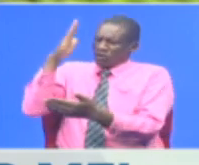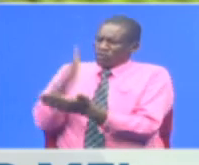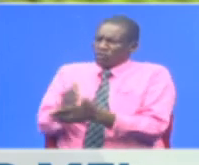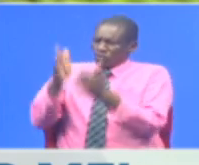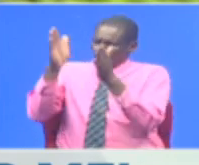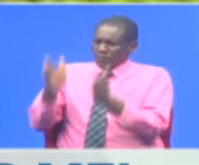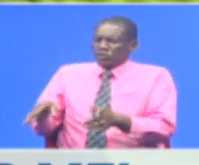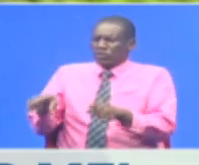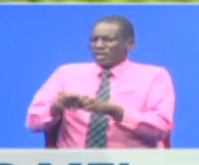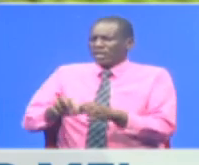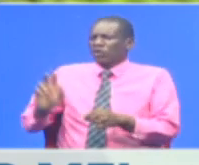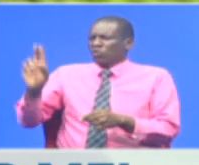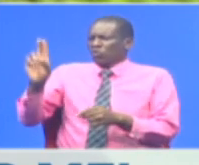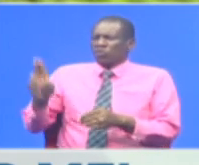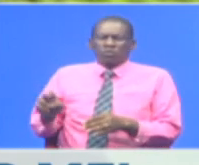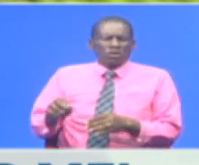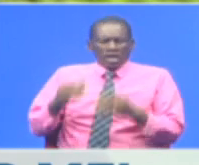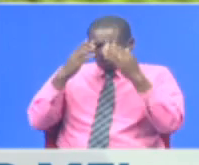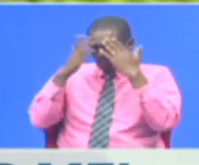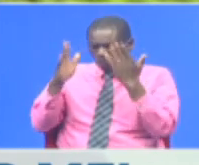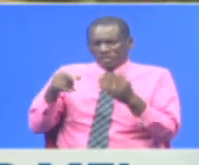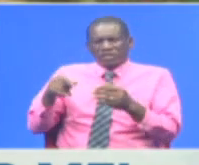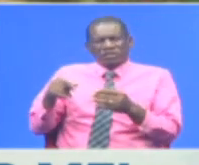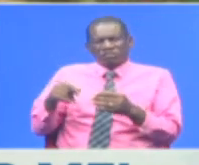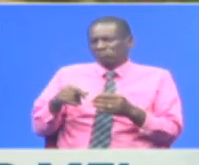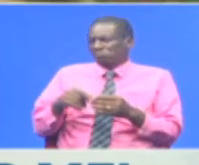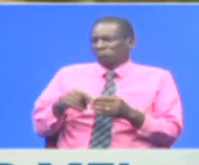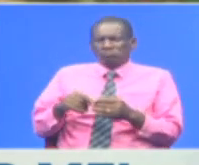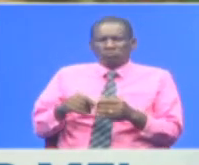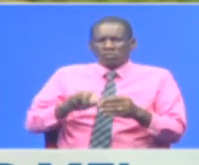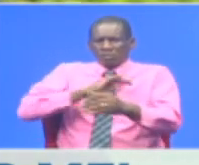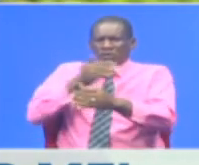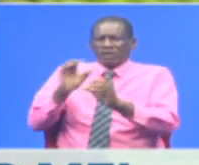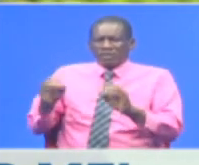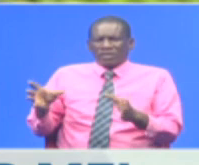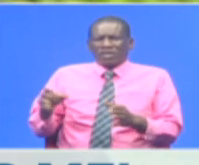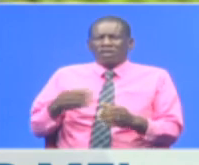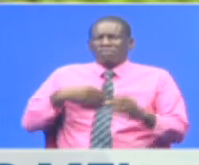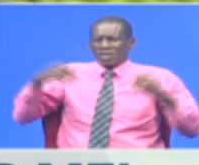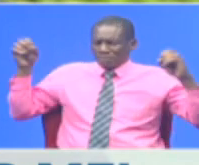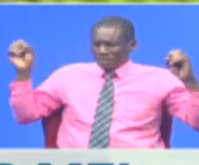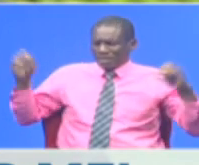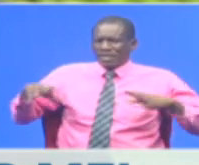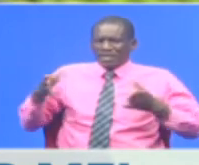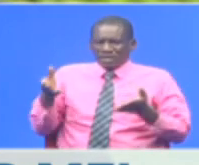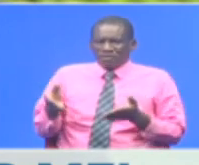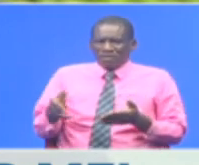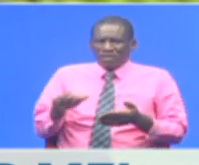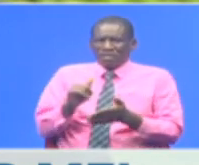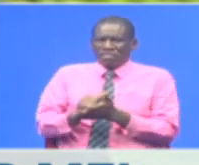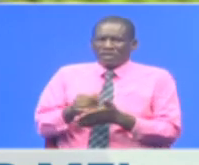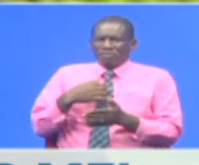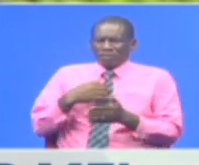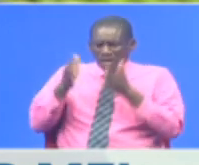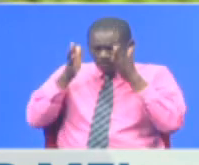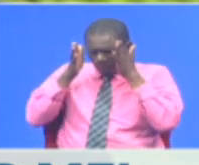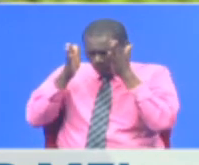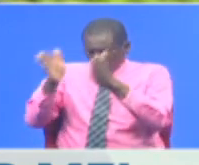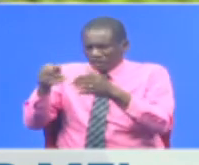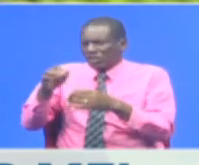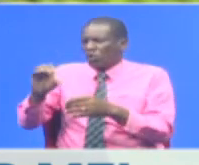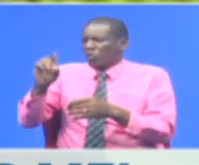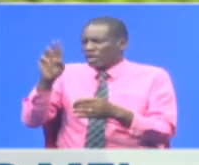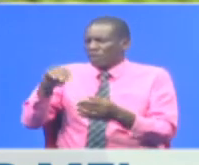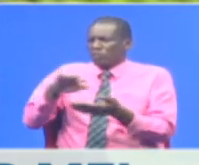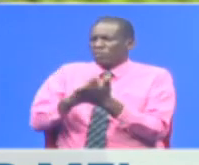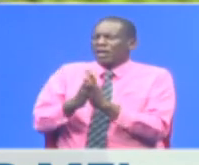exiting president, I don't know. I don't see that as a path to power. What's your strategy? I am clear that I am keen on this party getting